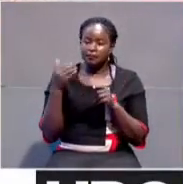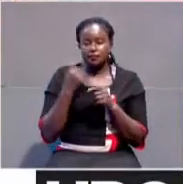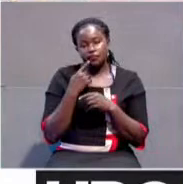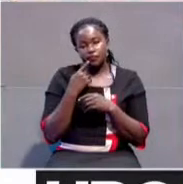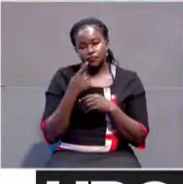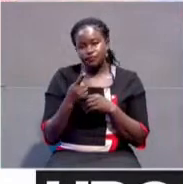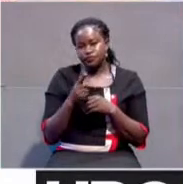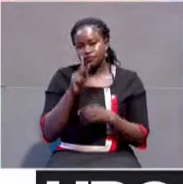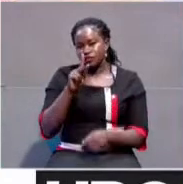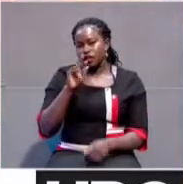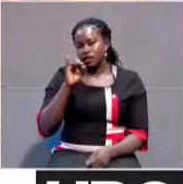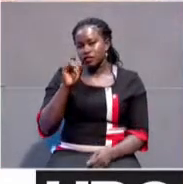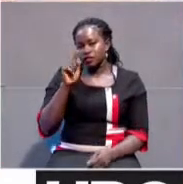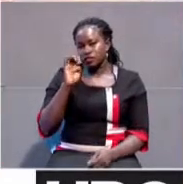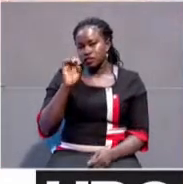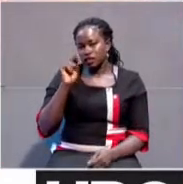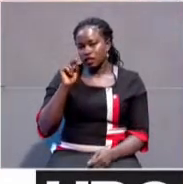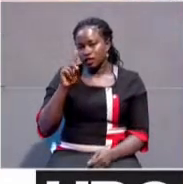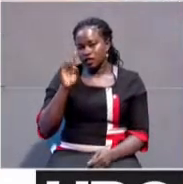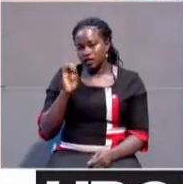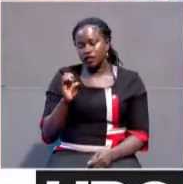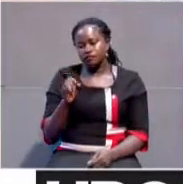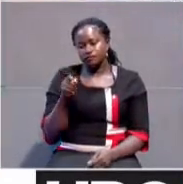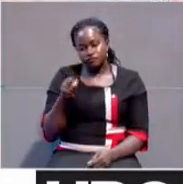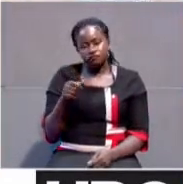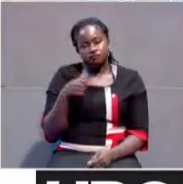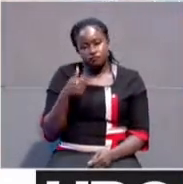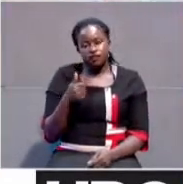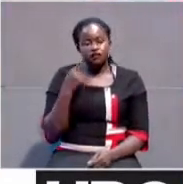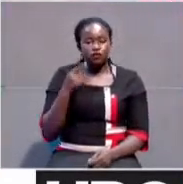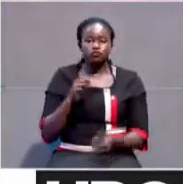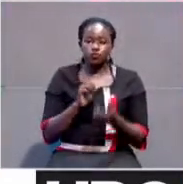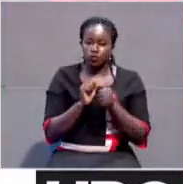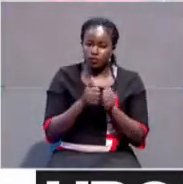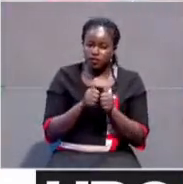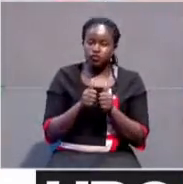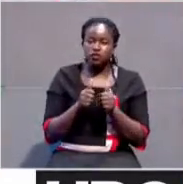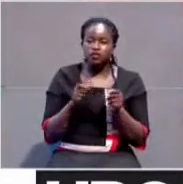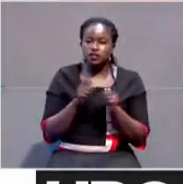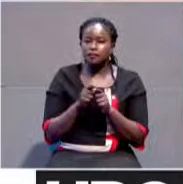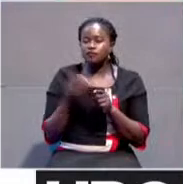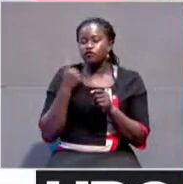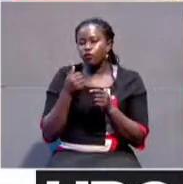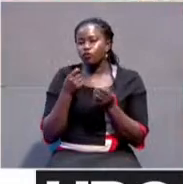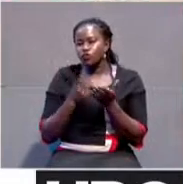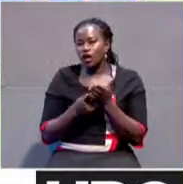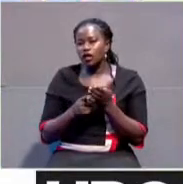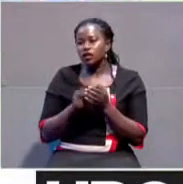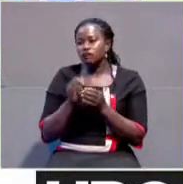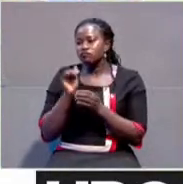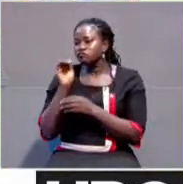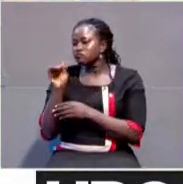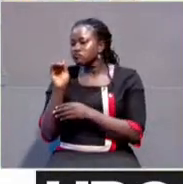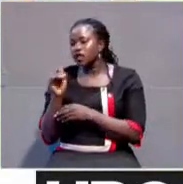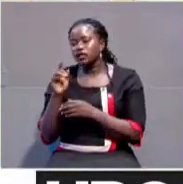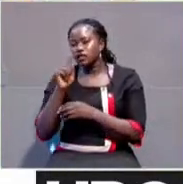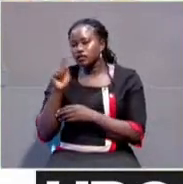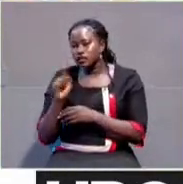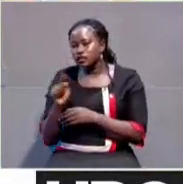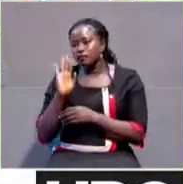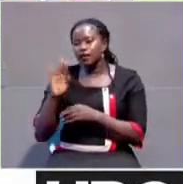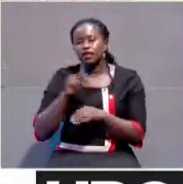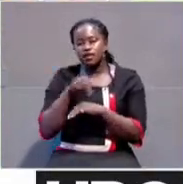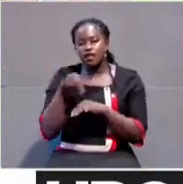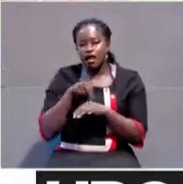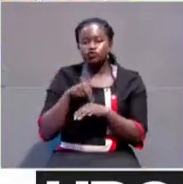that Chitende is ineligible for the game, forcing Uganda to consult Tanzania about the availability of their